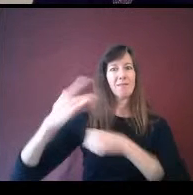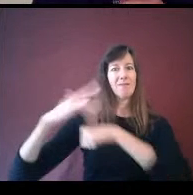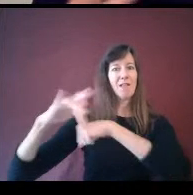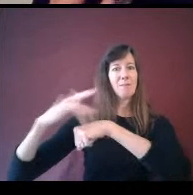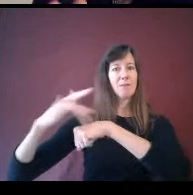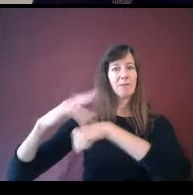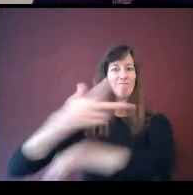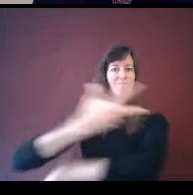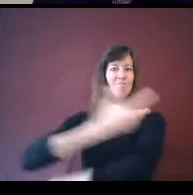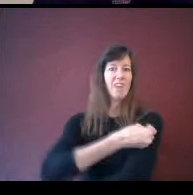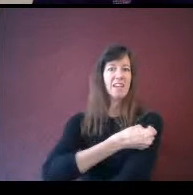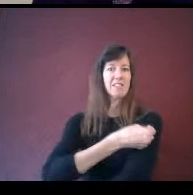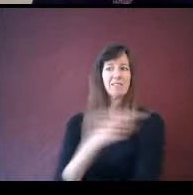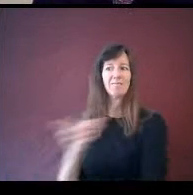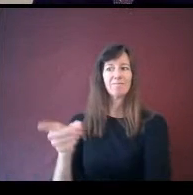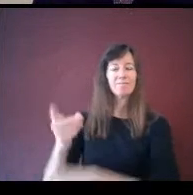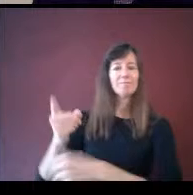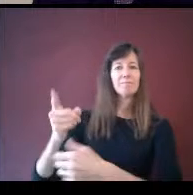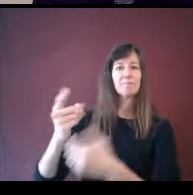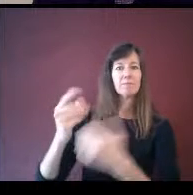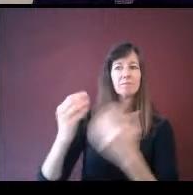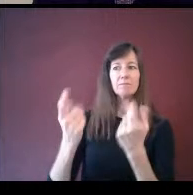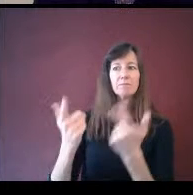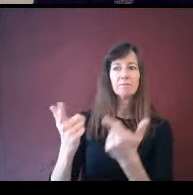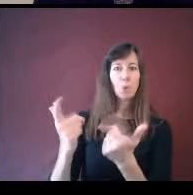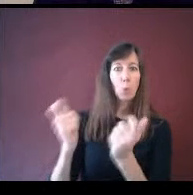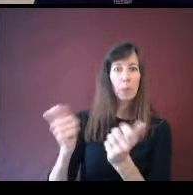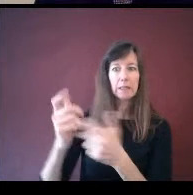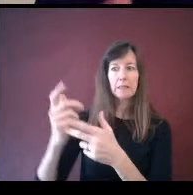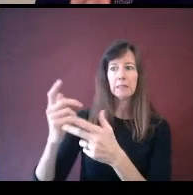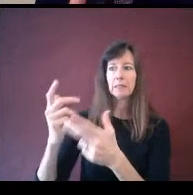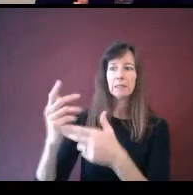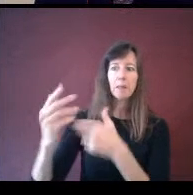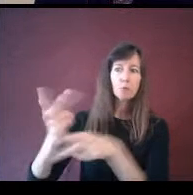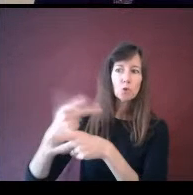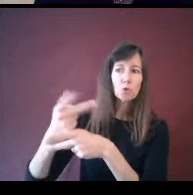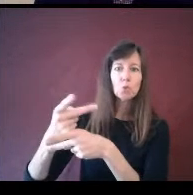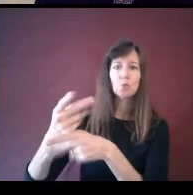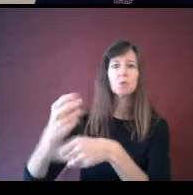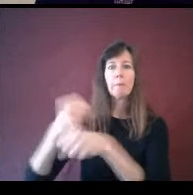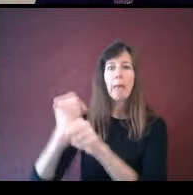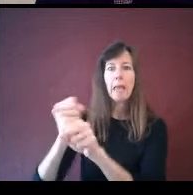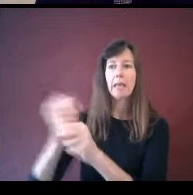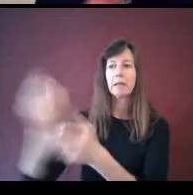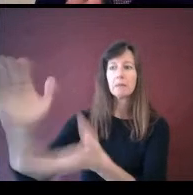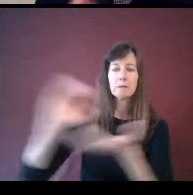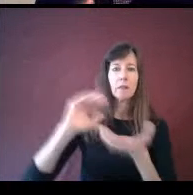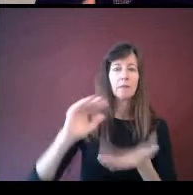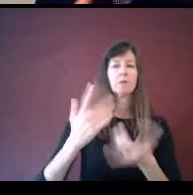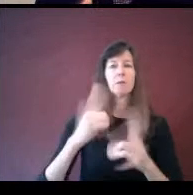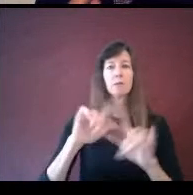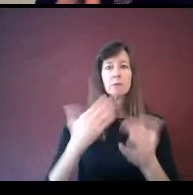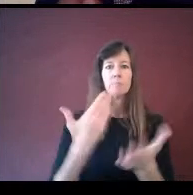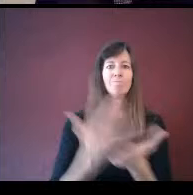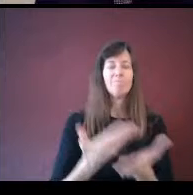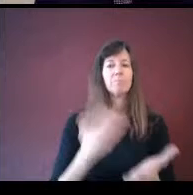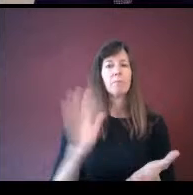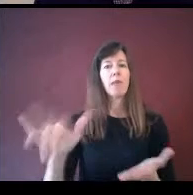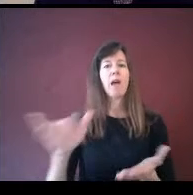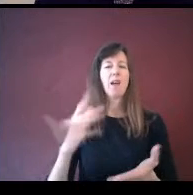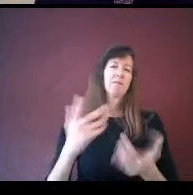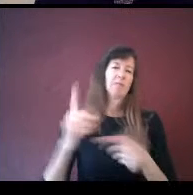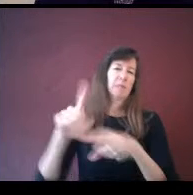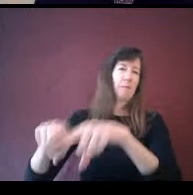on how quickly they can produce it and get it out to us. But please rest assured, as soon as we know things and have